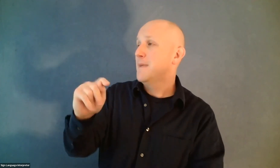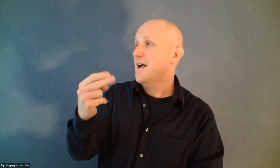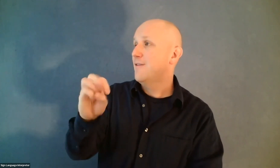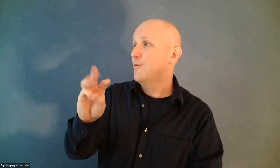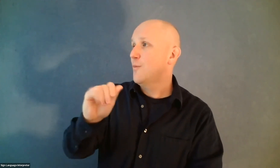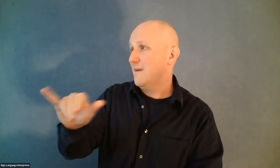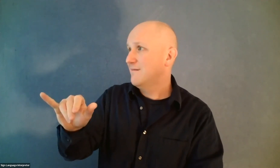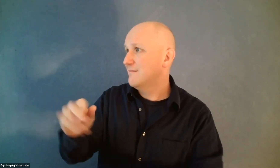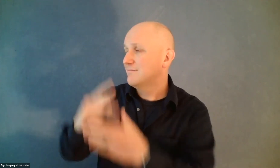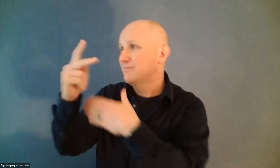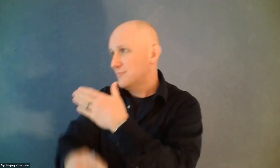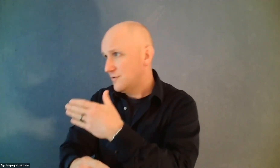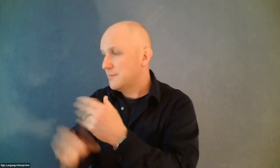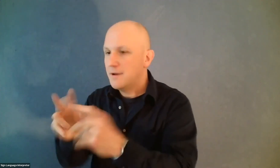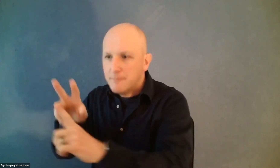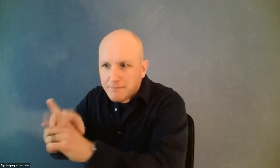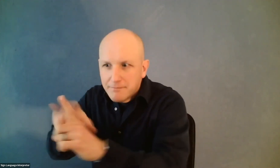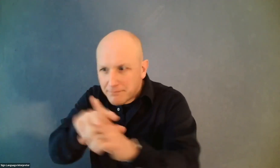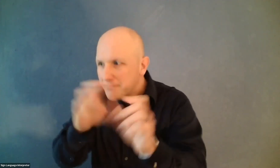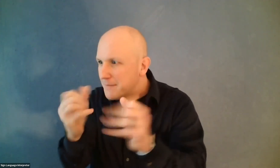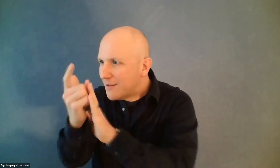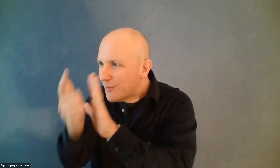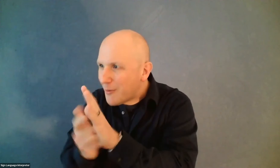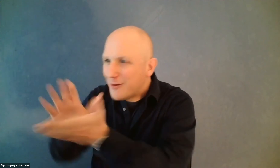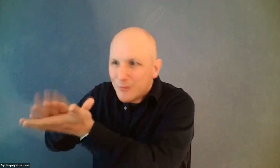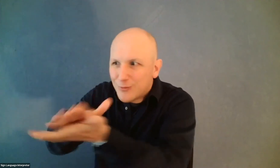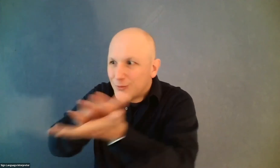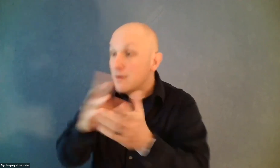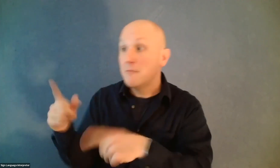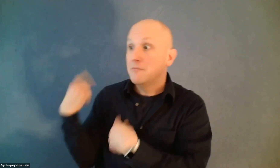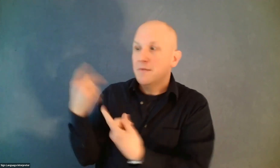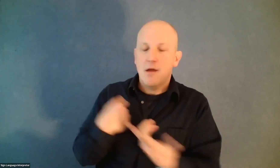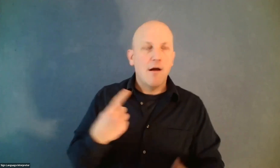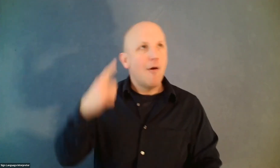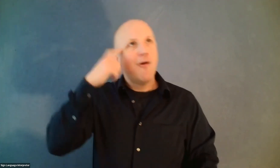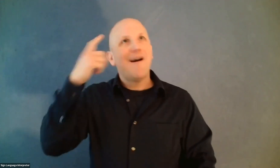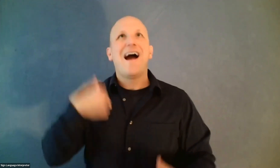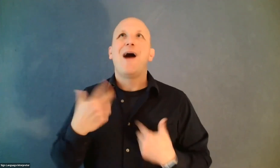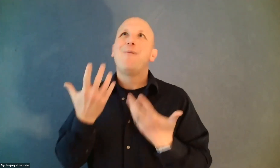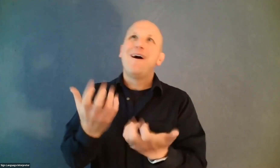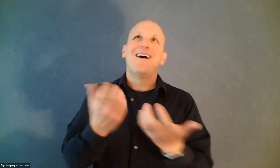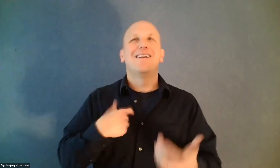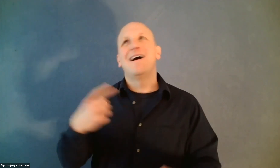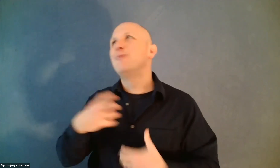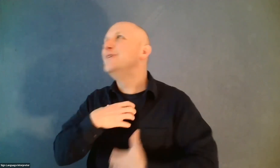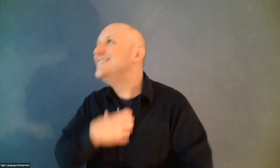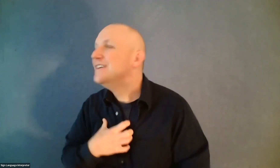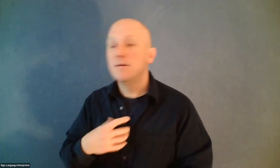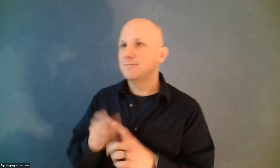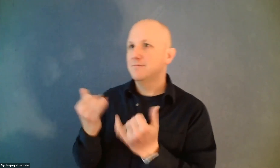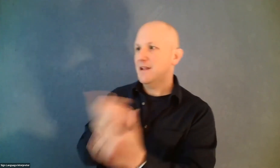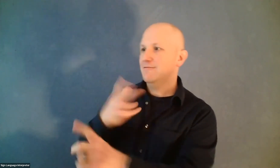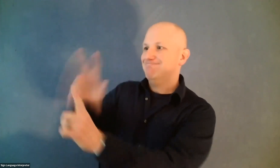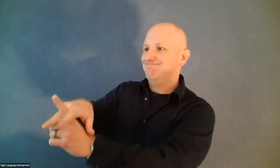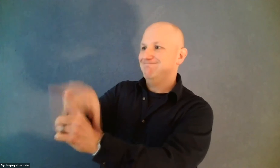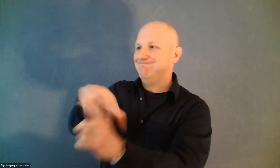schools. Something I'd always dreamed of, but I haven't able to be in that stage of my life yet. And I am